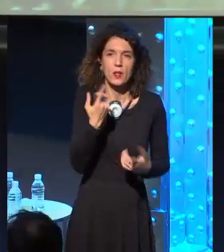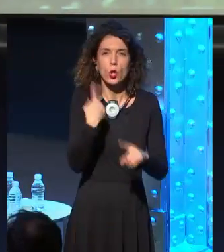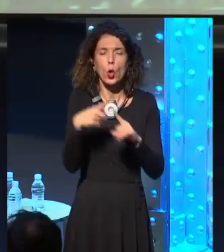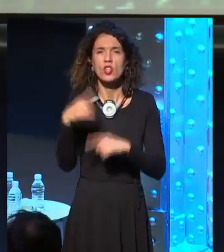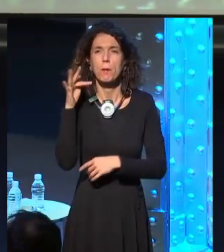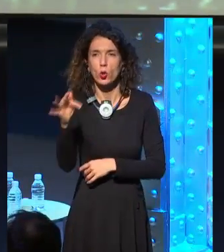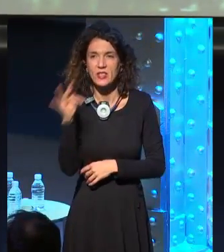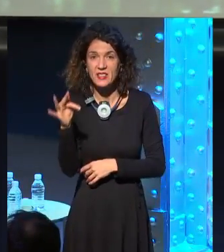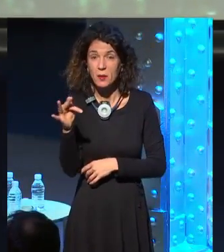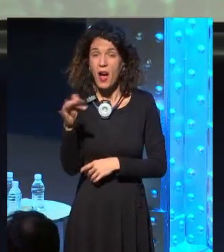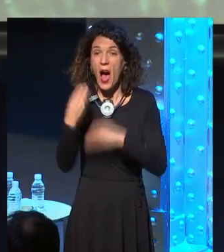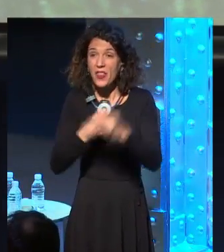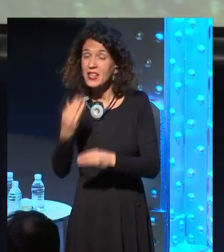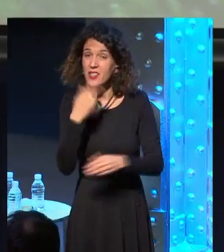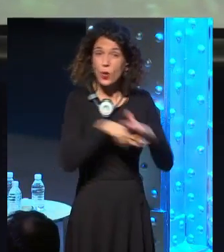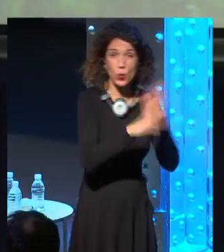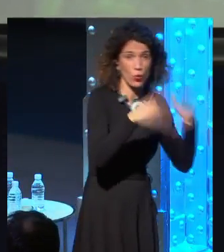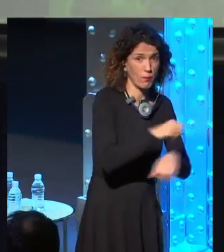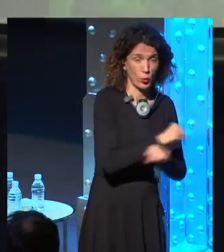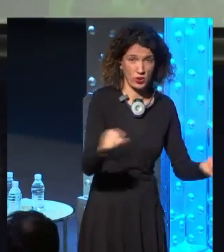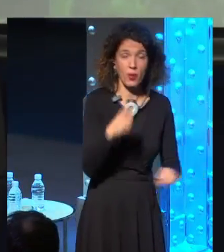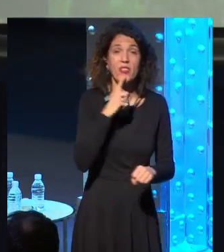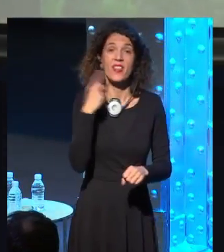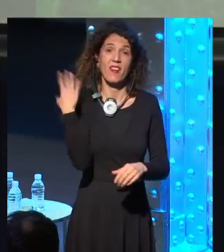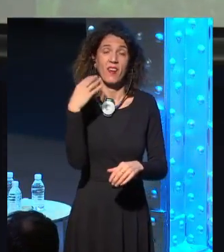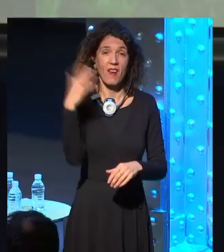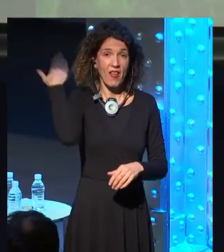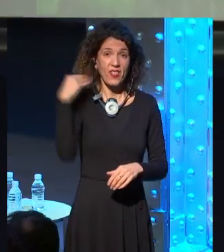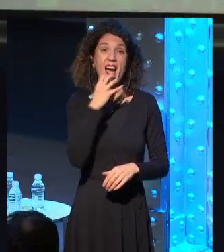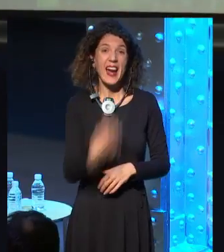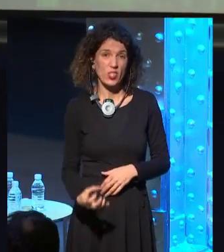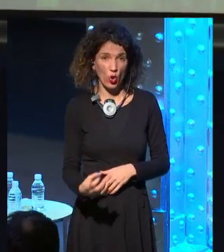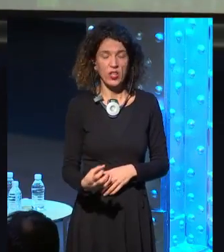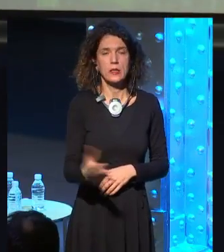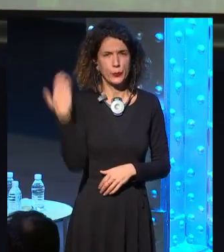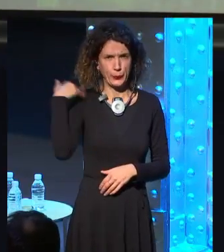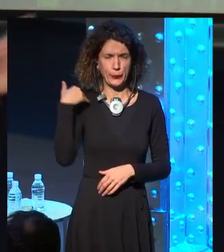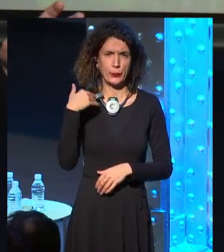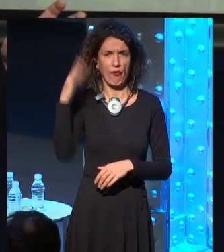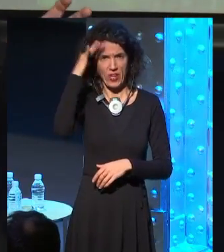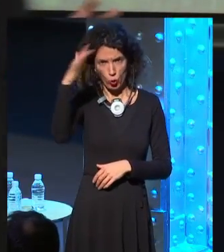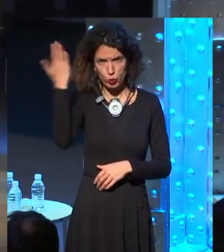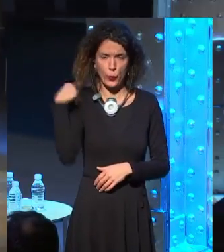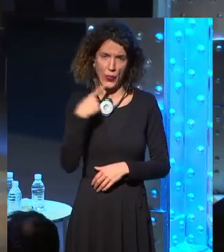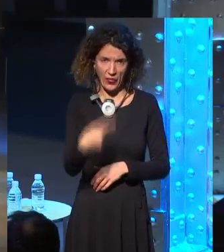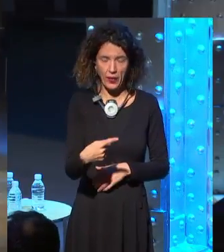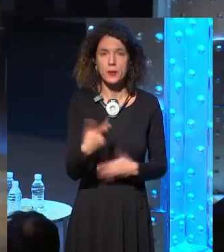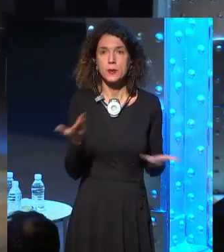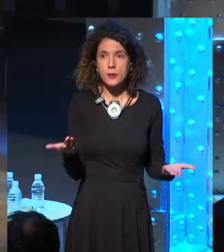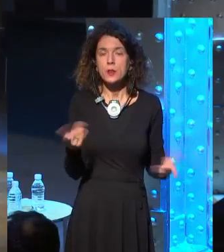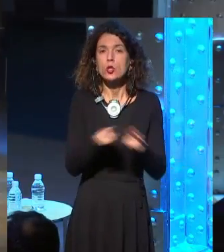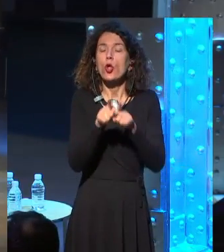So how do we measure this sort of experience or landscape, this internal,